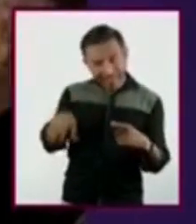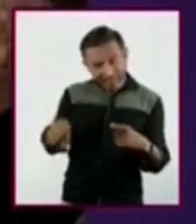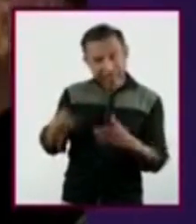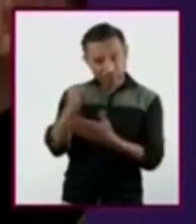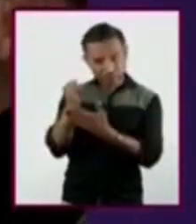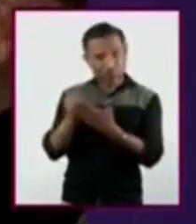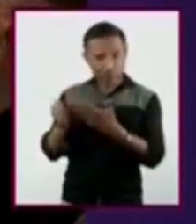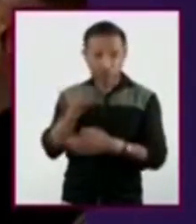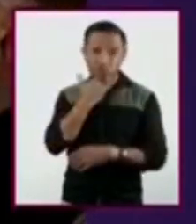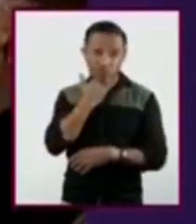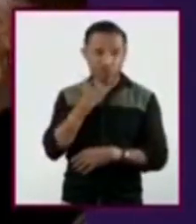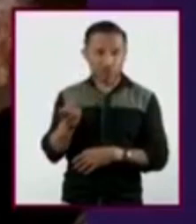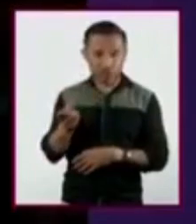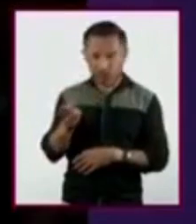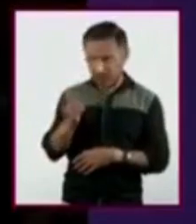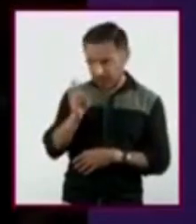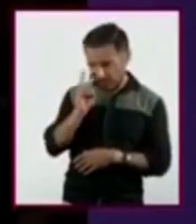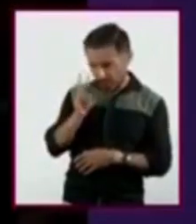Look,